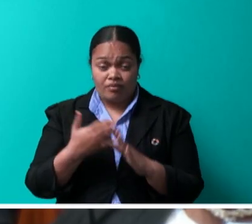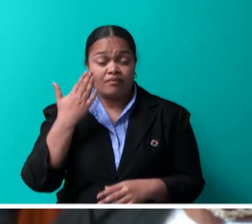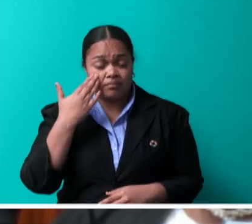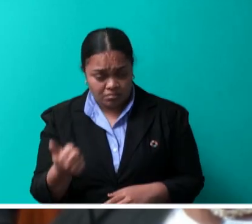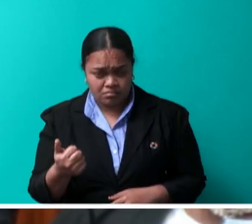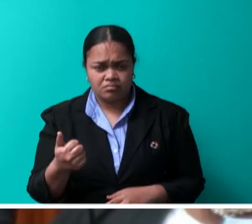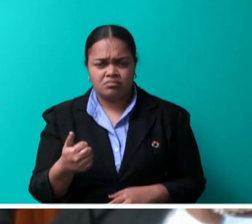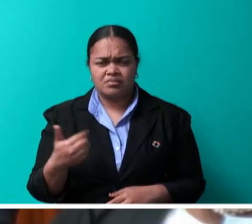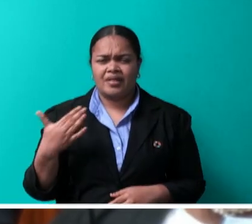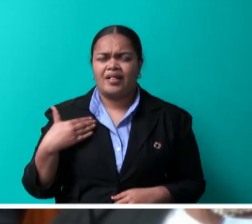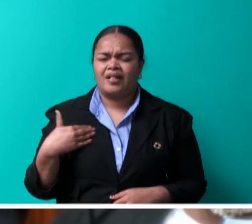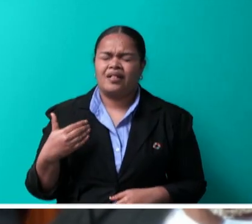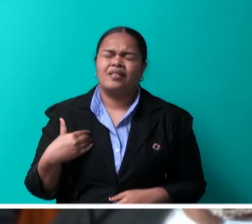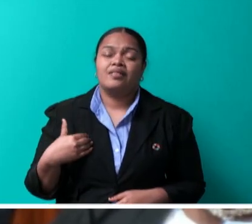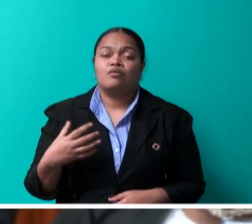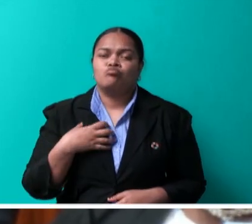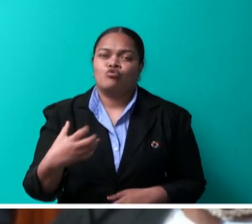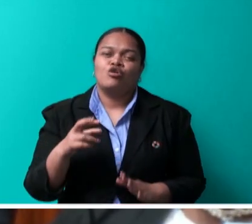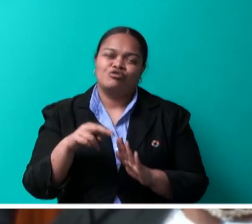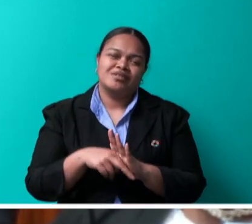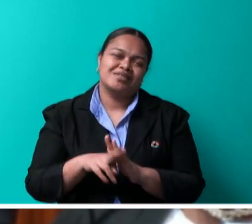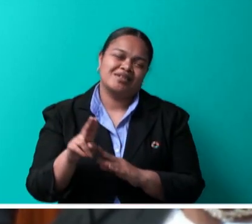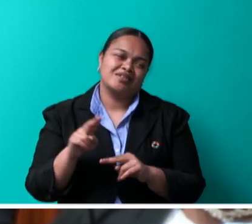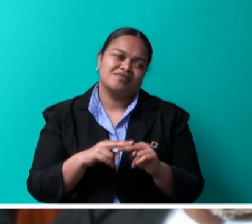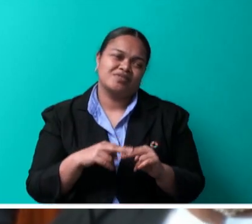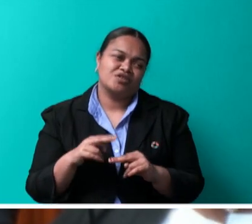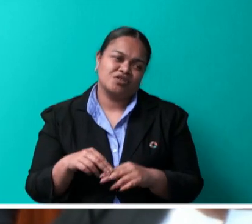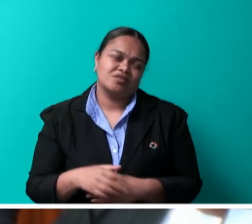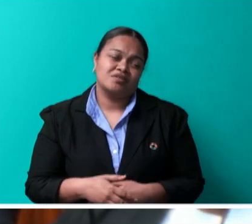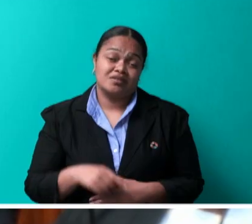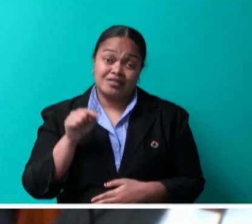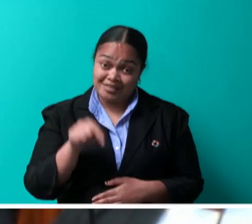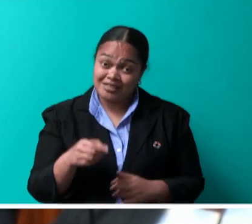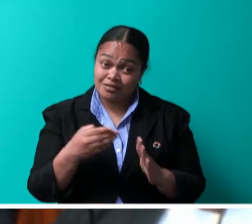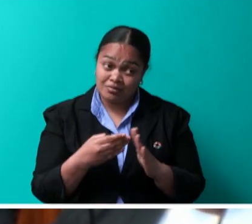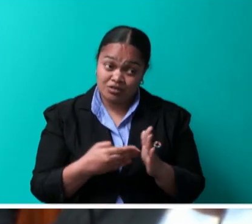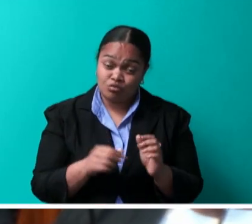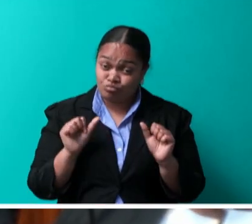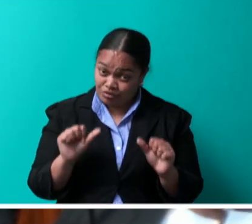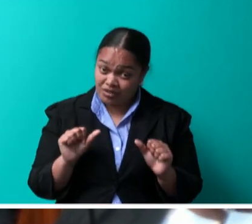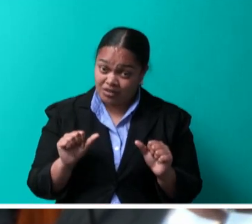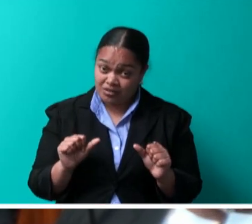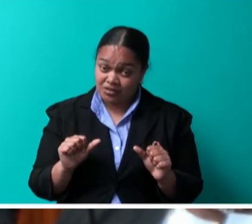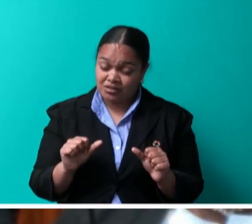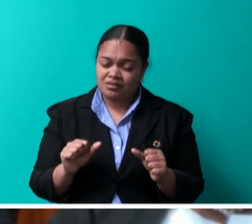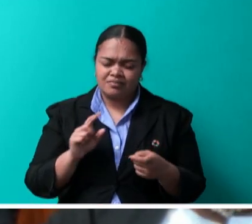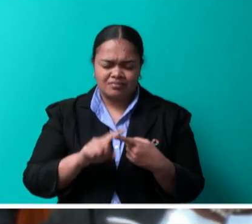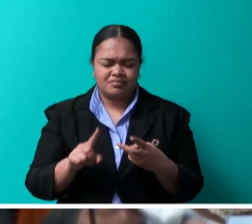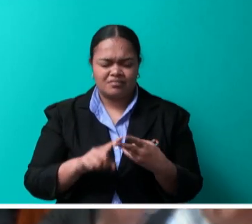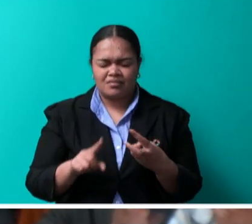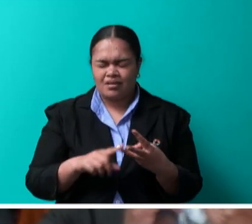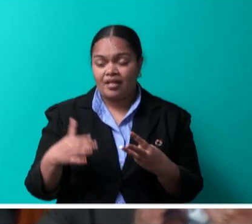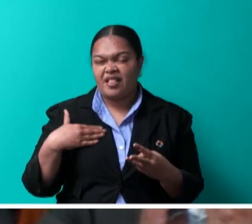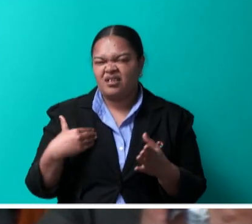in healthier, more productive, and more resilient Fiji. This budget protects the essential health services